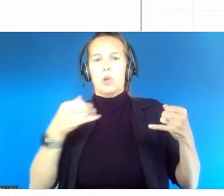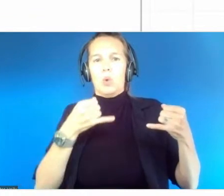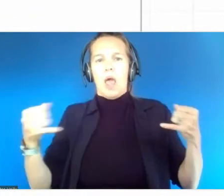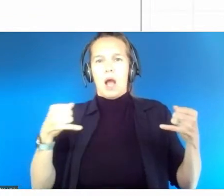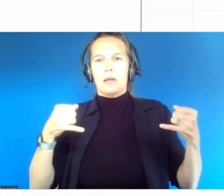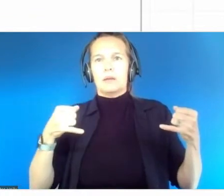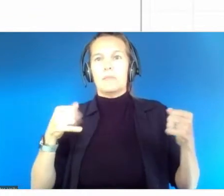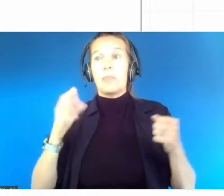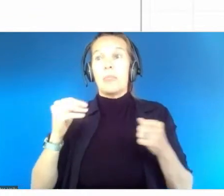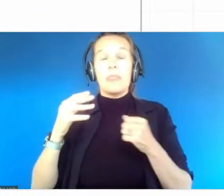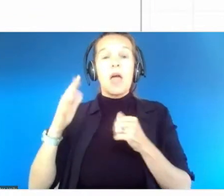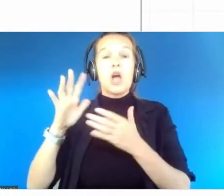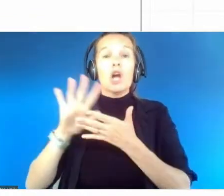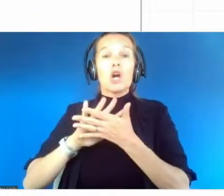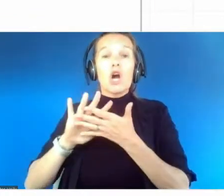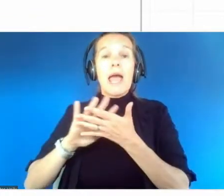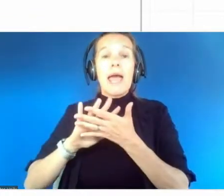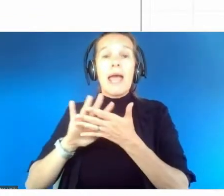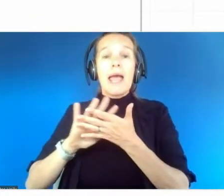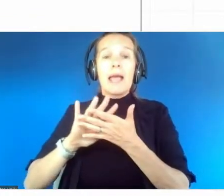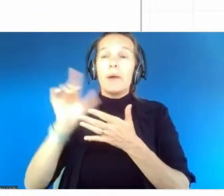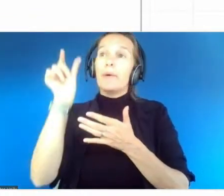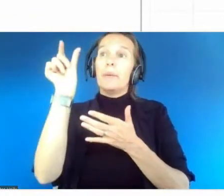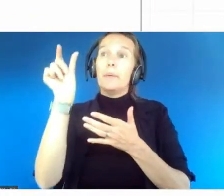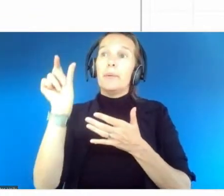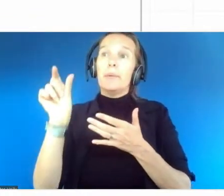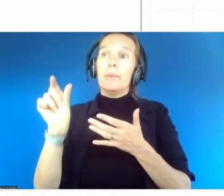to the right of all these graphs is where the